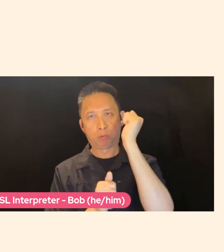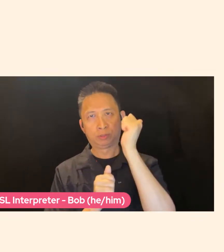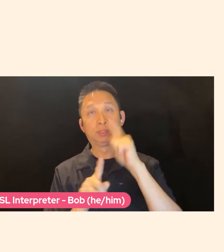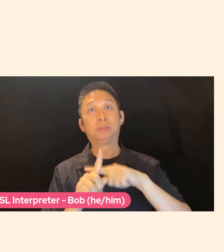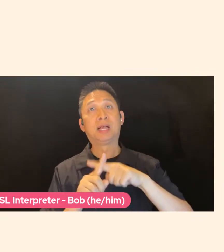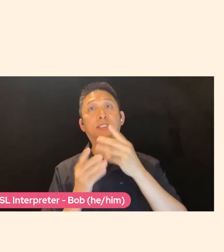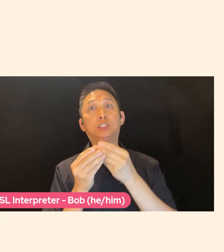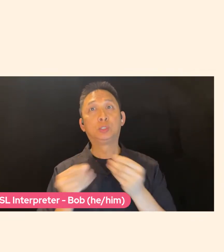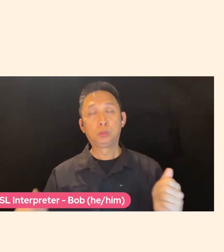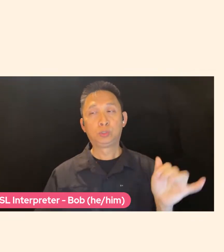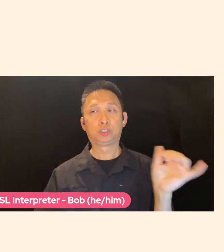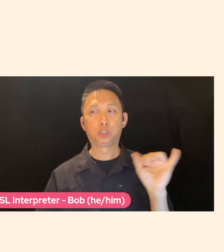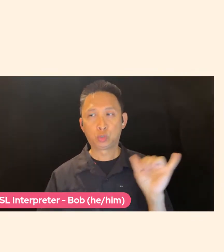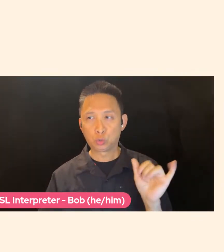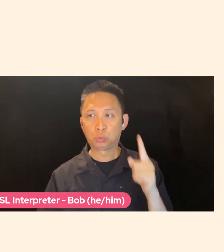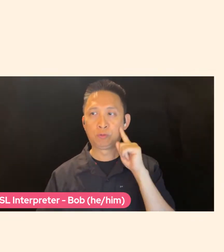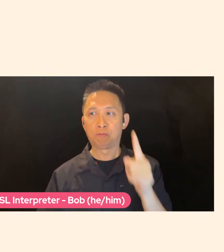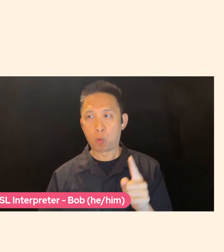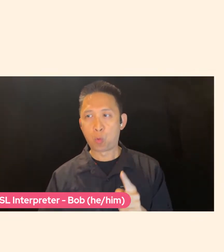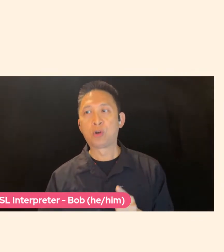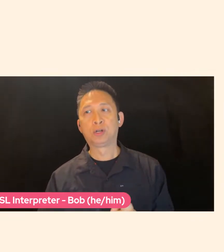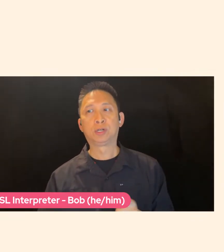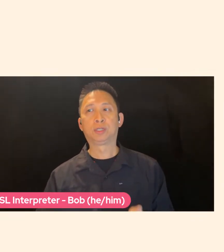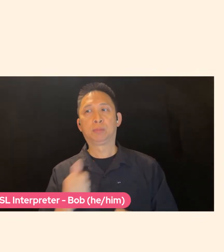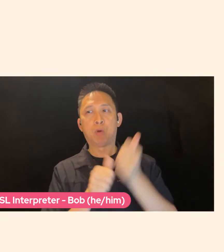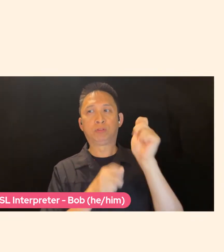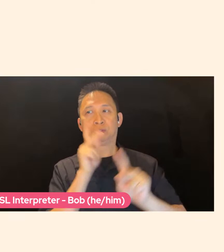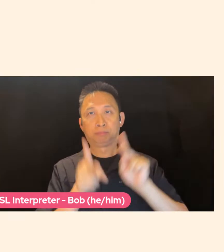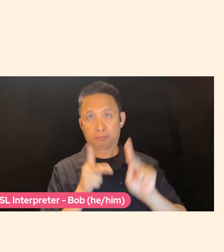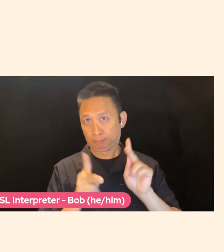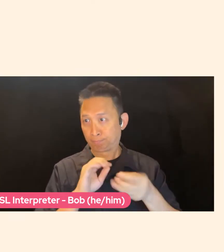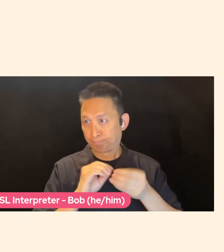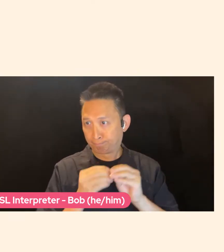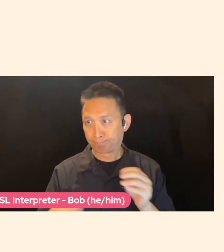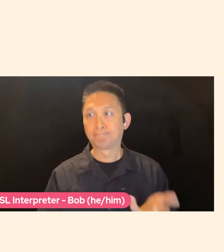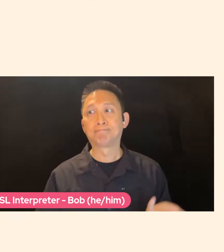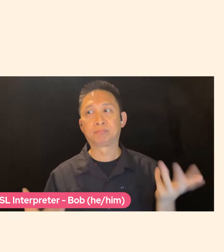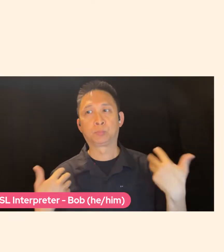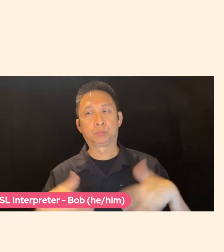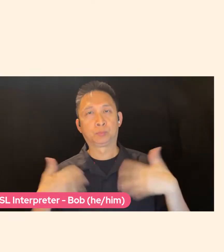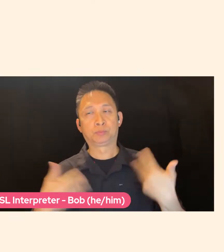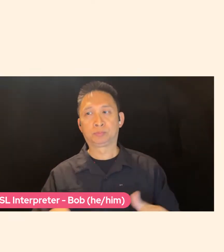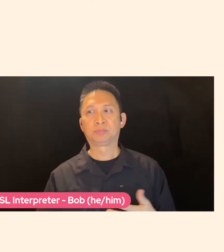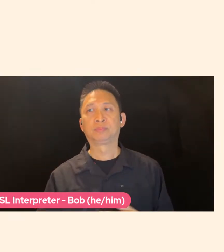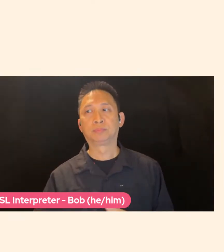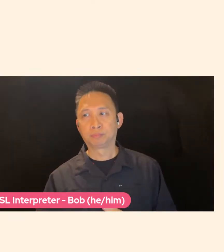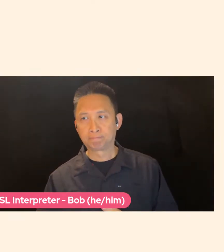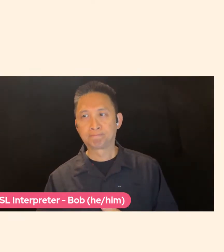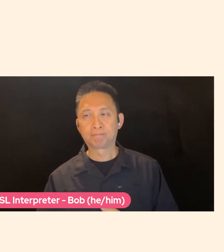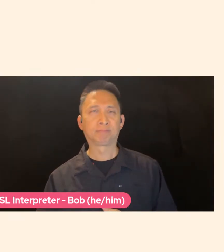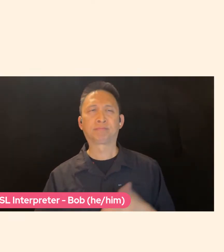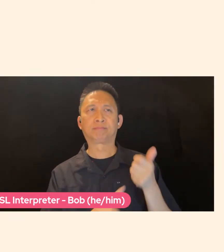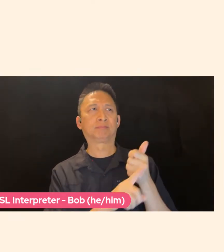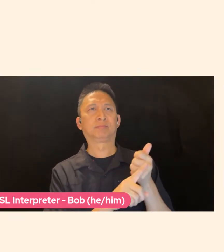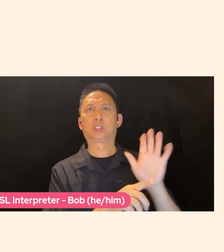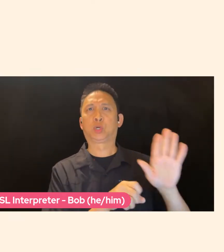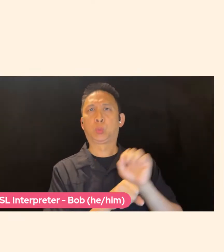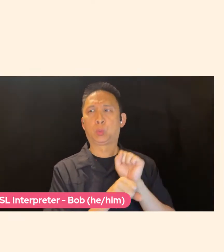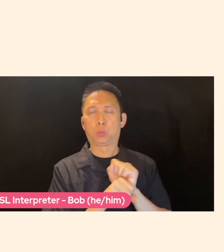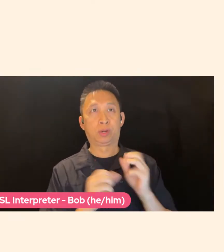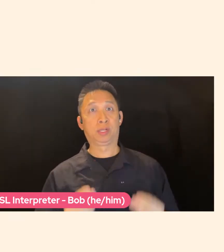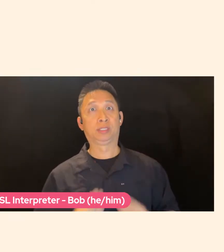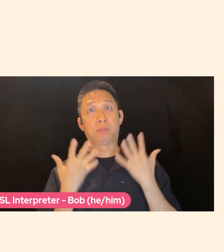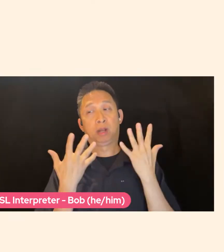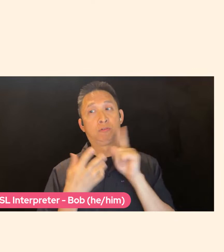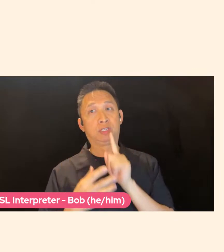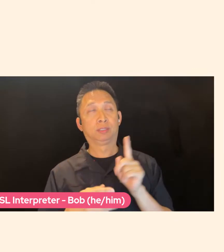development and Noni's tireless efforts to create a more just and inclusive society are truly inspiring. We are honored to have Noni here